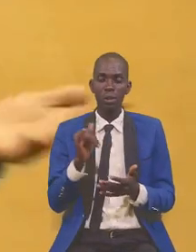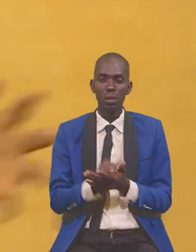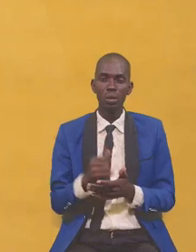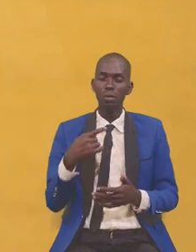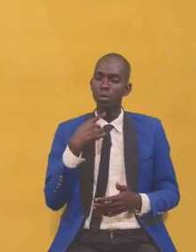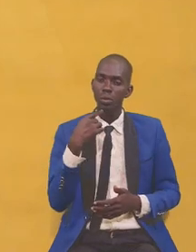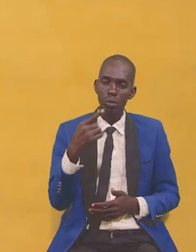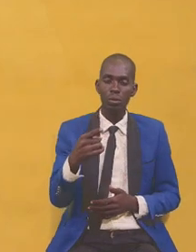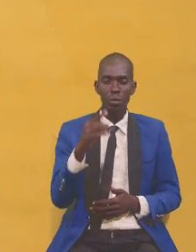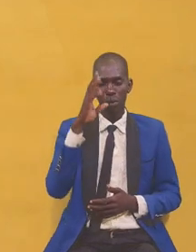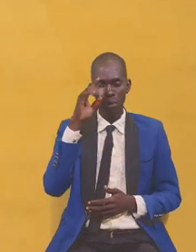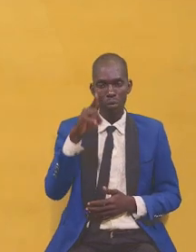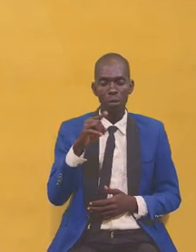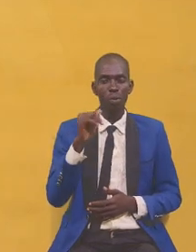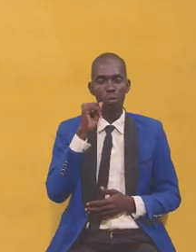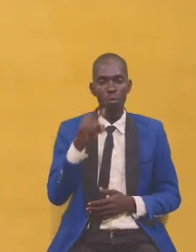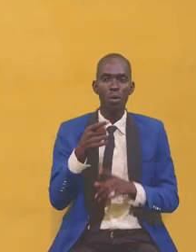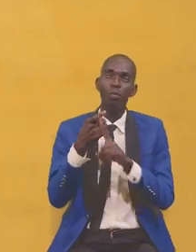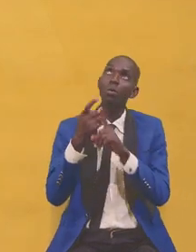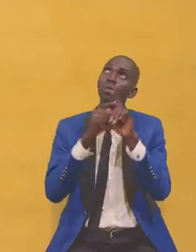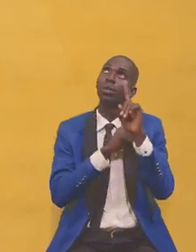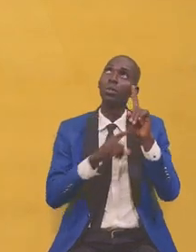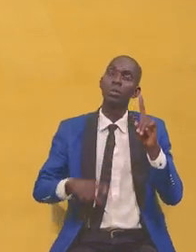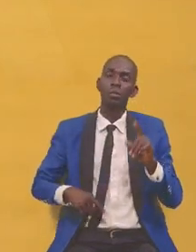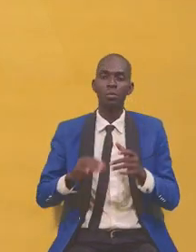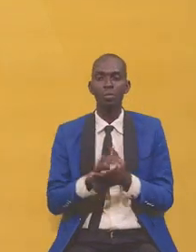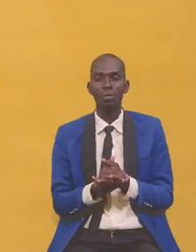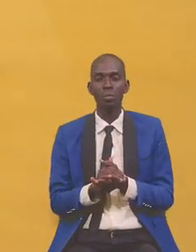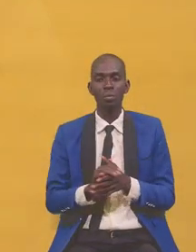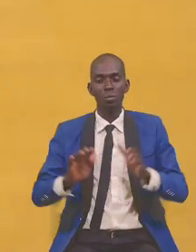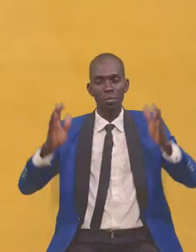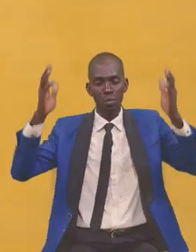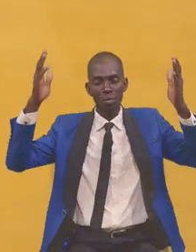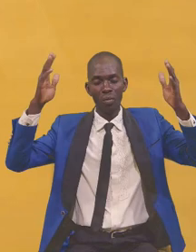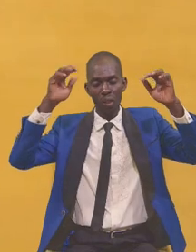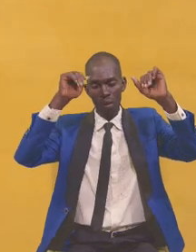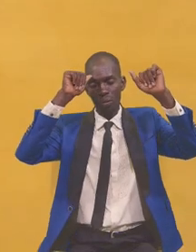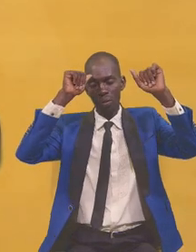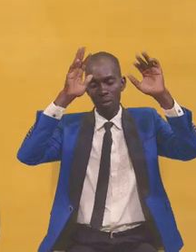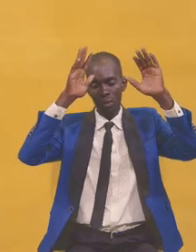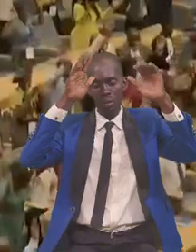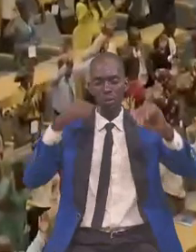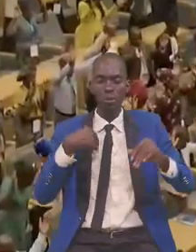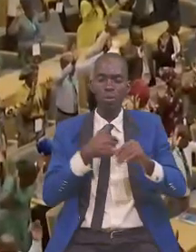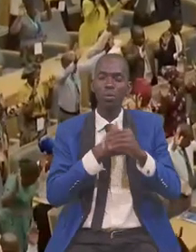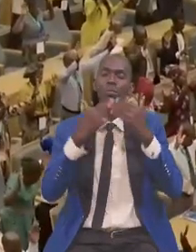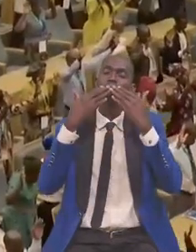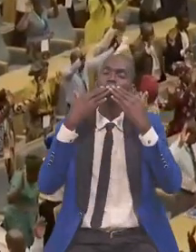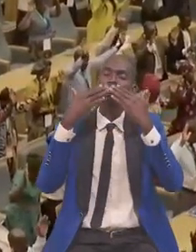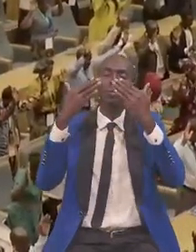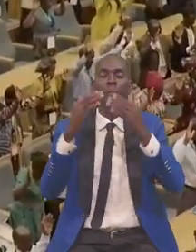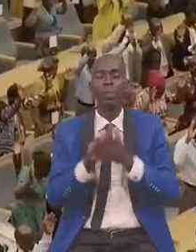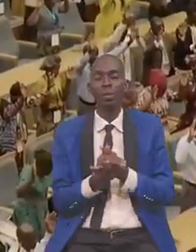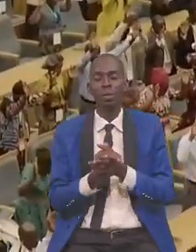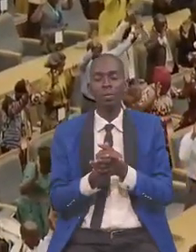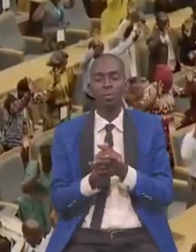her, told him from the Lord. Amen. Raise up your hand. Father, we thank you.